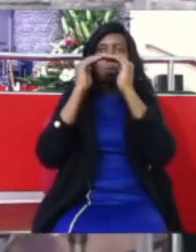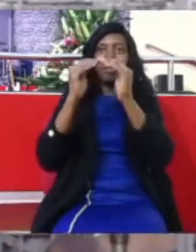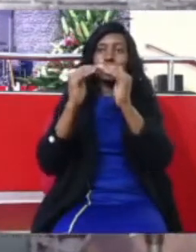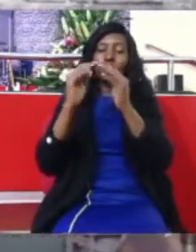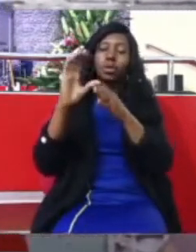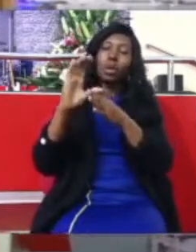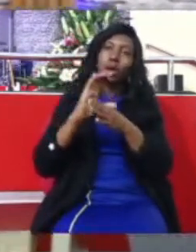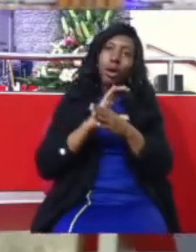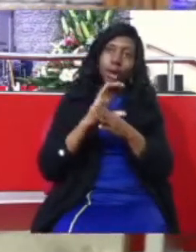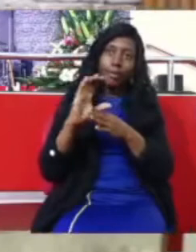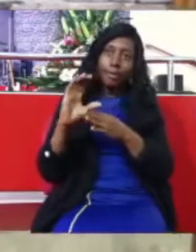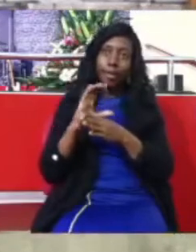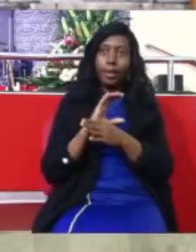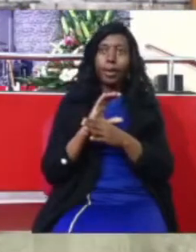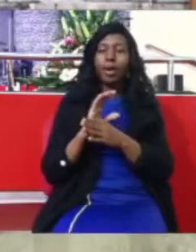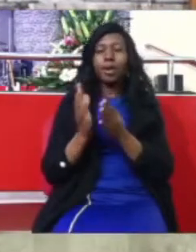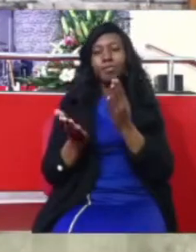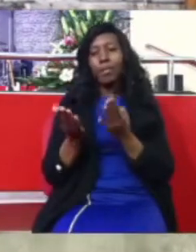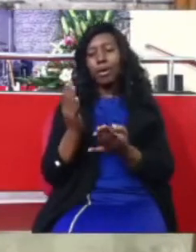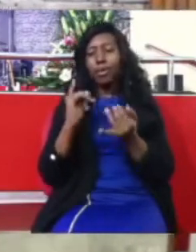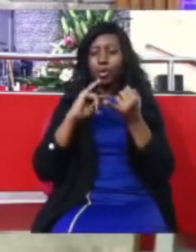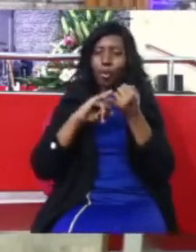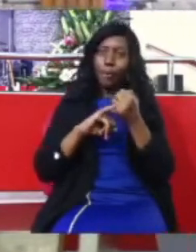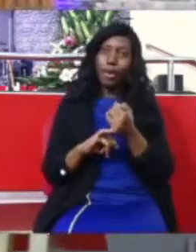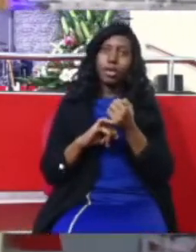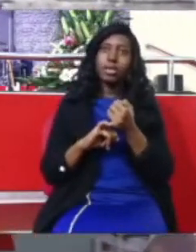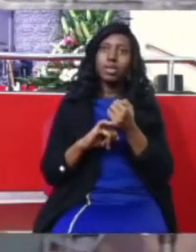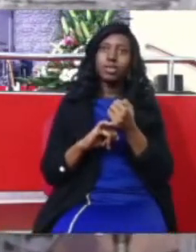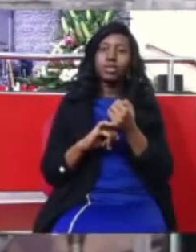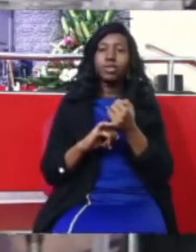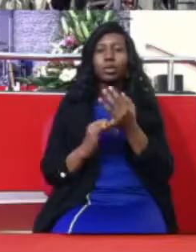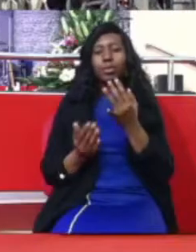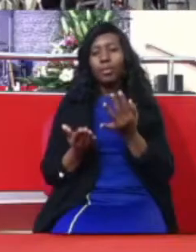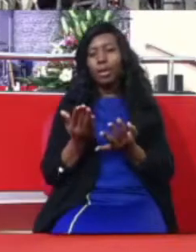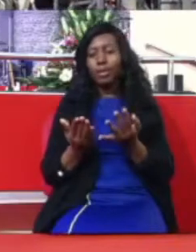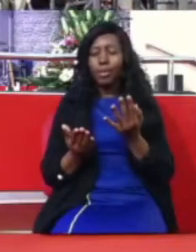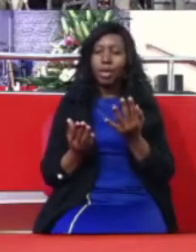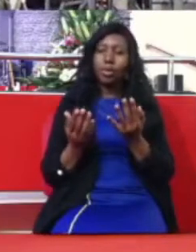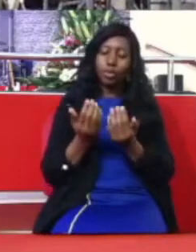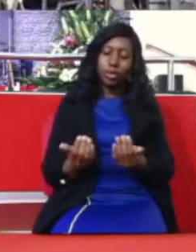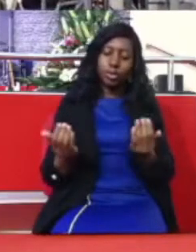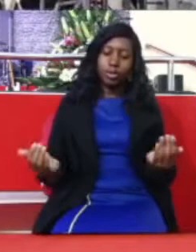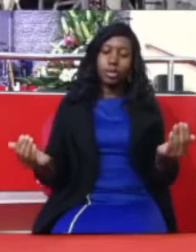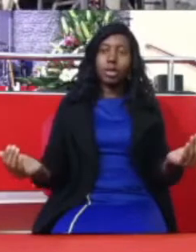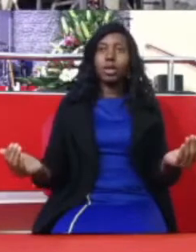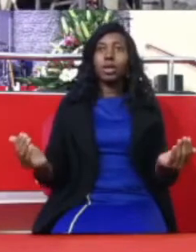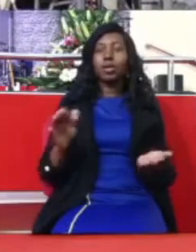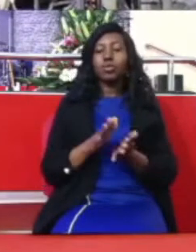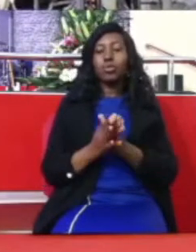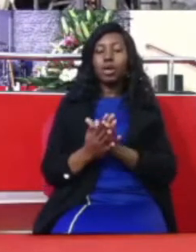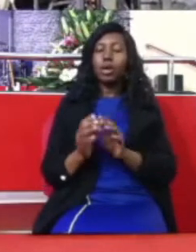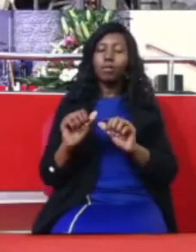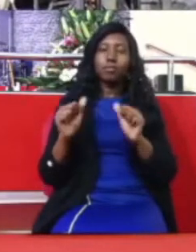in terms of your marriage working. I mean in terms of your children being able to be aligned to the purposes of